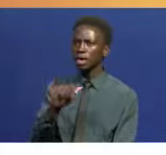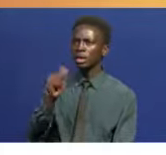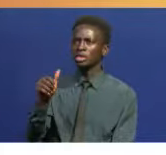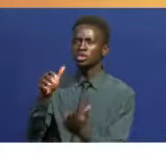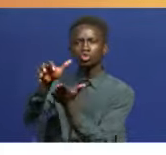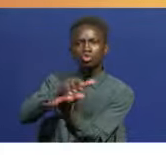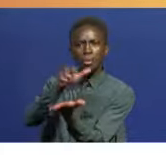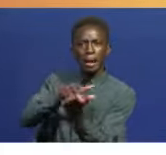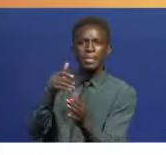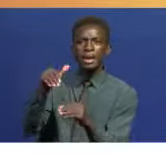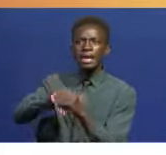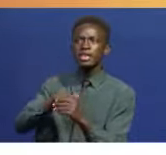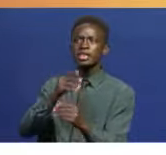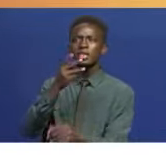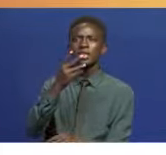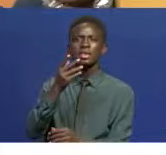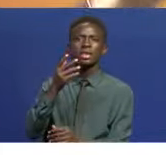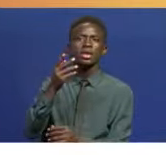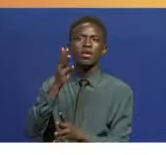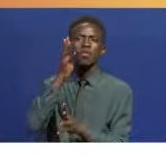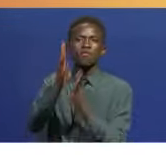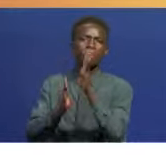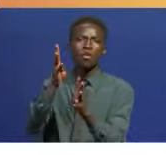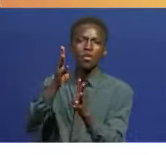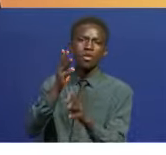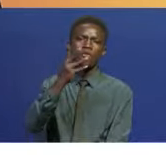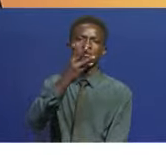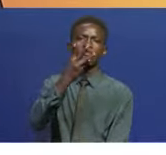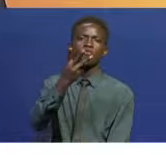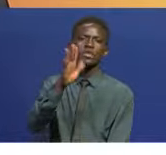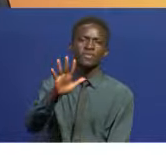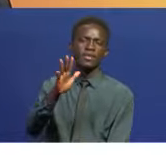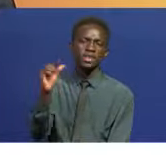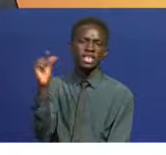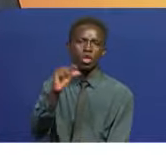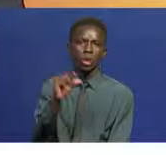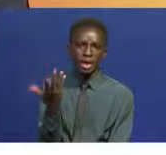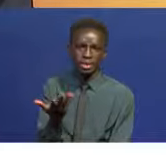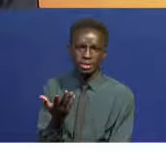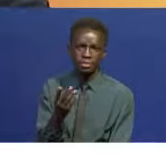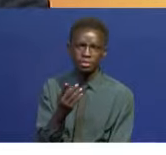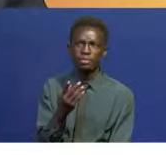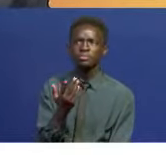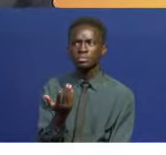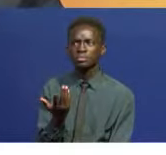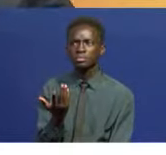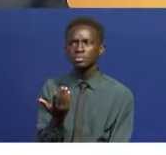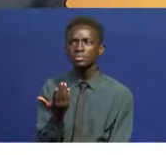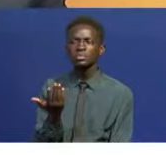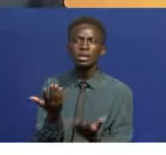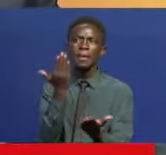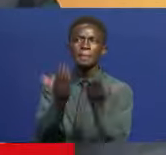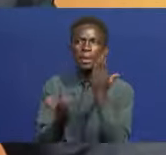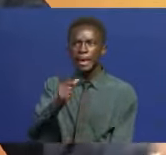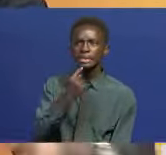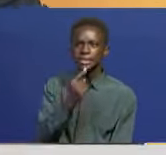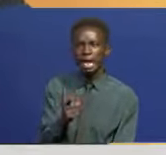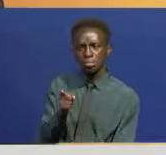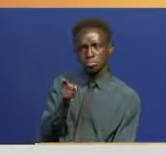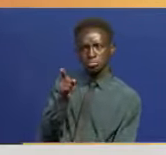also consider the other side. Because they are quite. That this person requires the same services, so we can do maybe. That's a good point. Yeah, we can do maybe